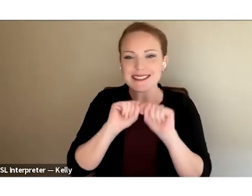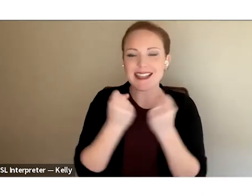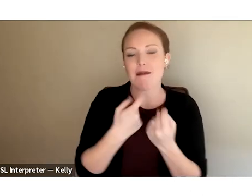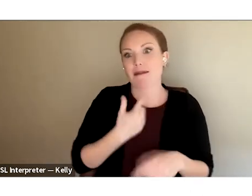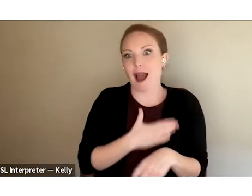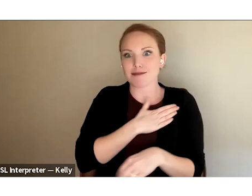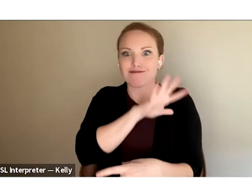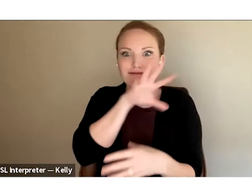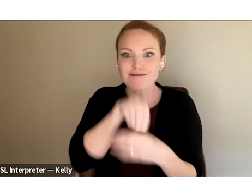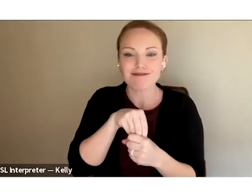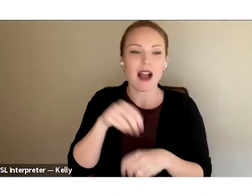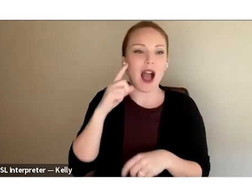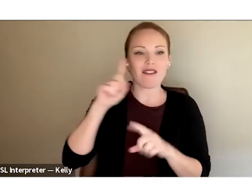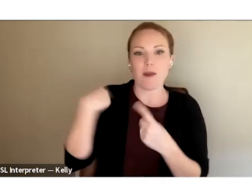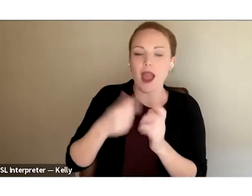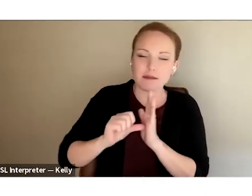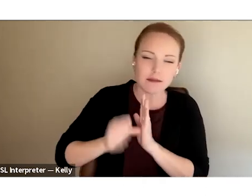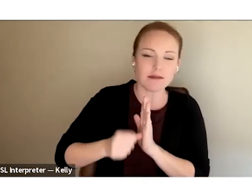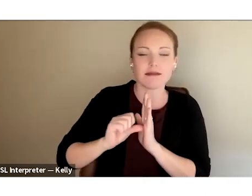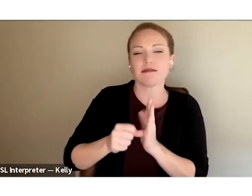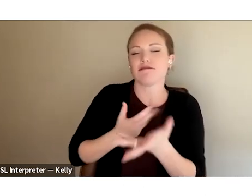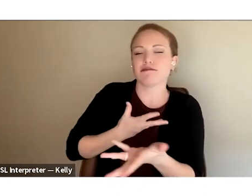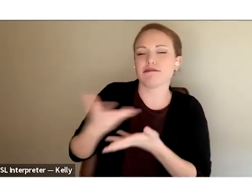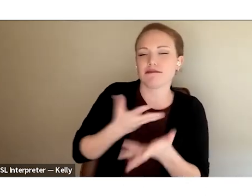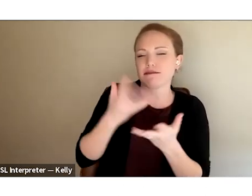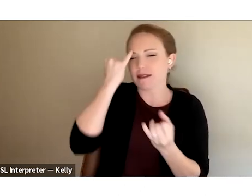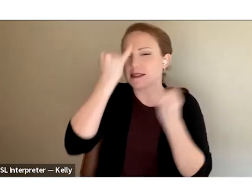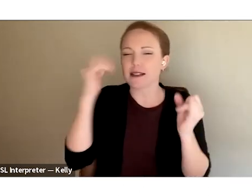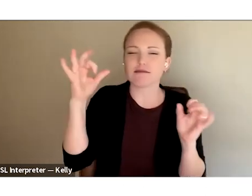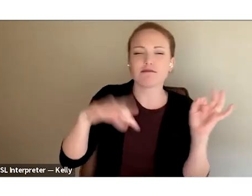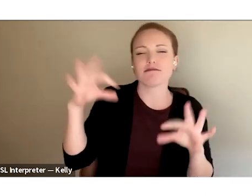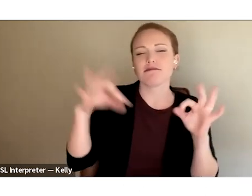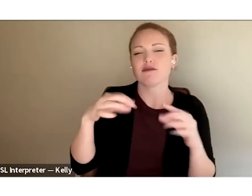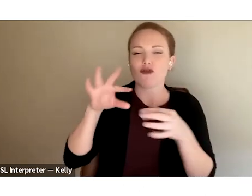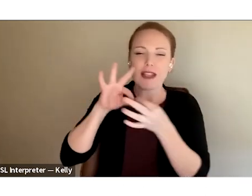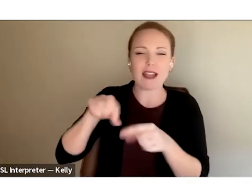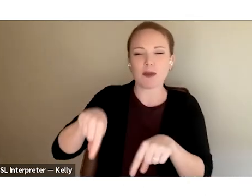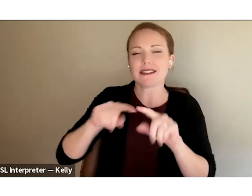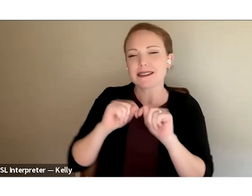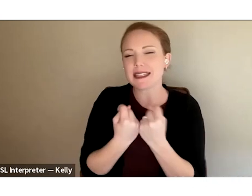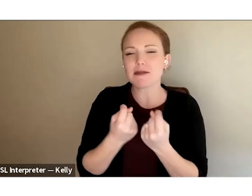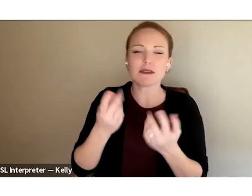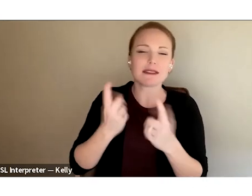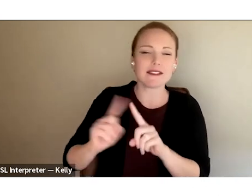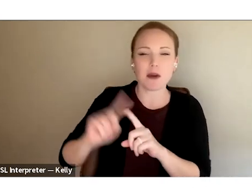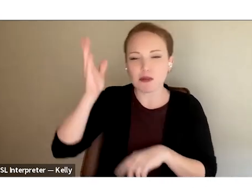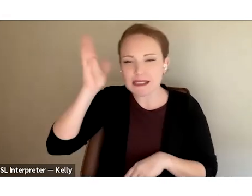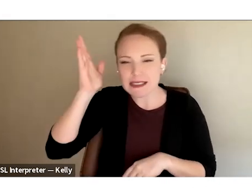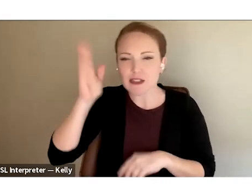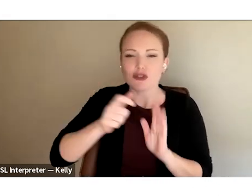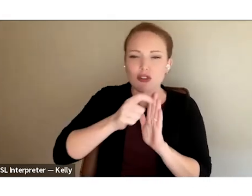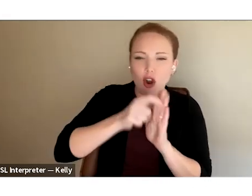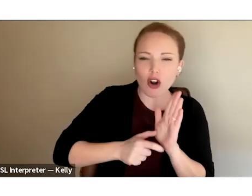been ideating with this team for a couple of years now around presentations, articles, and as you will see